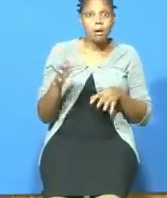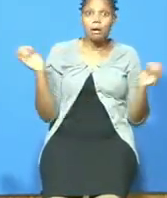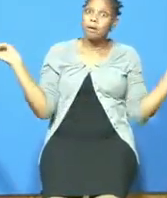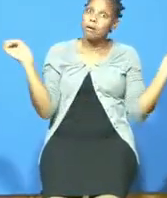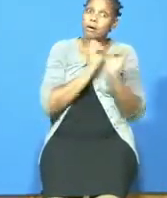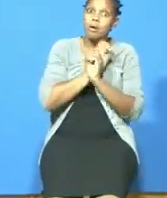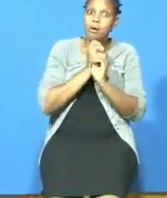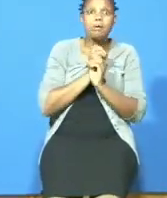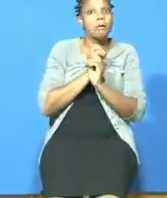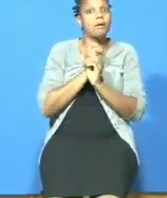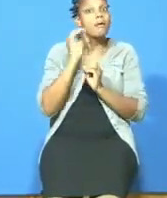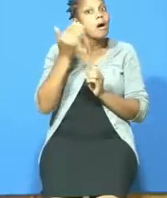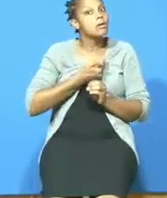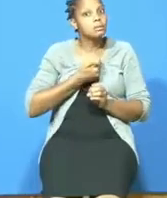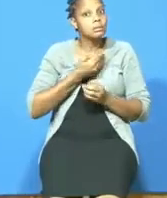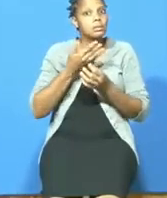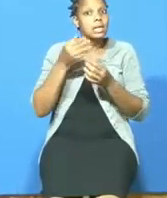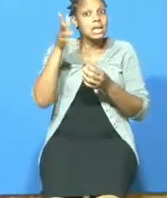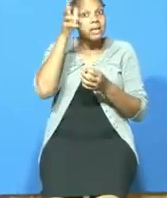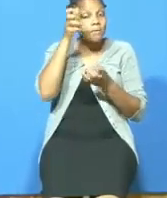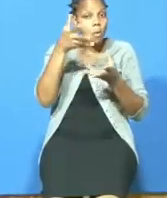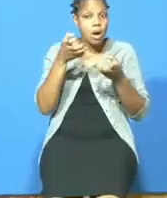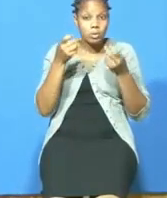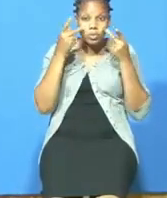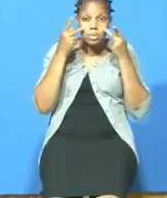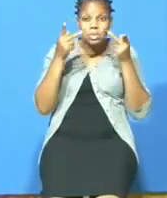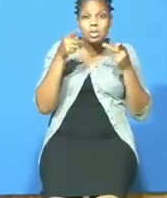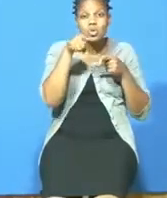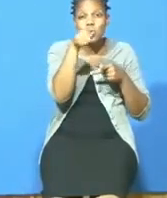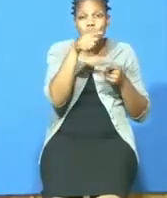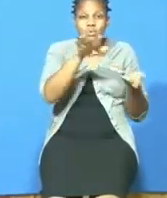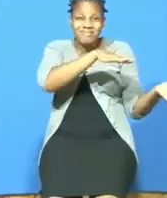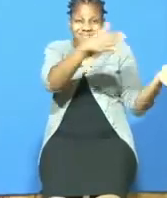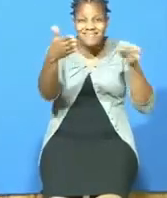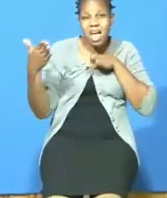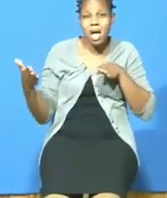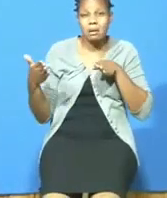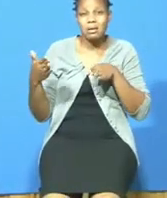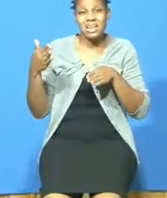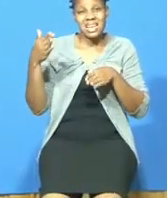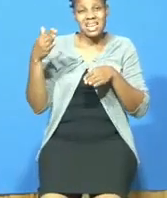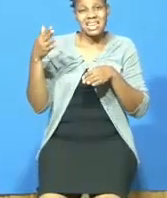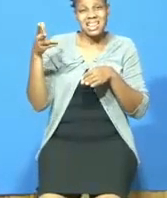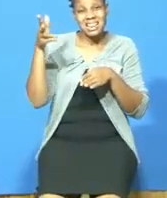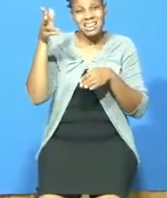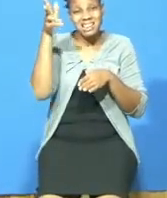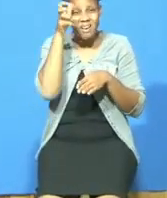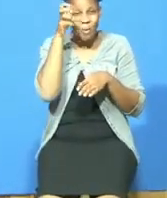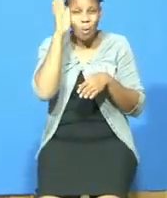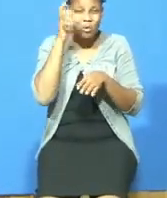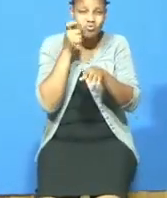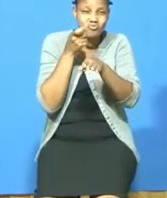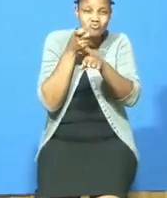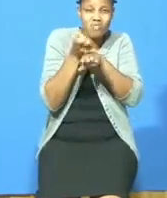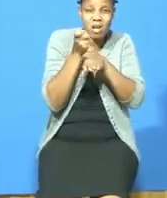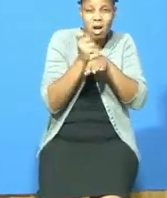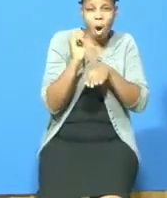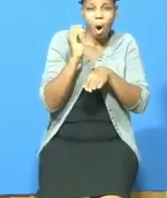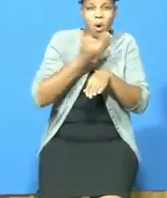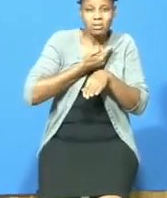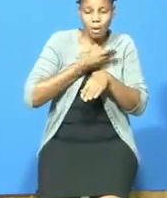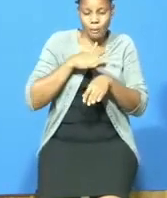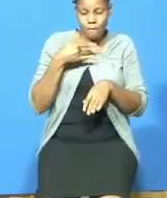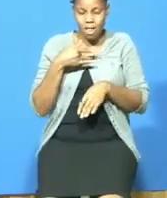to see you dead. The devil will set us up, make us feel good